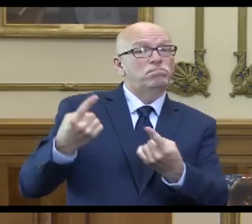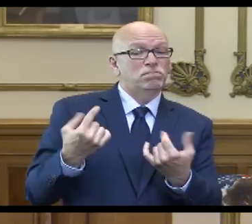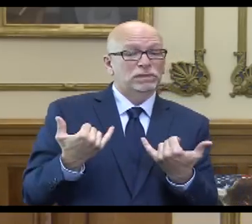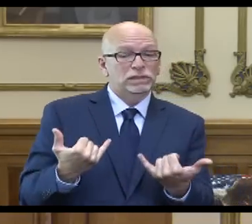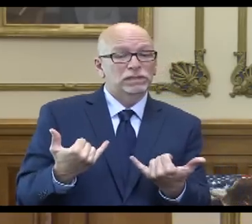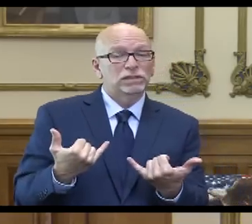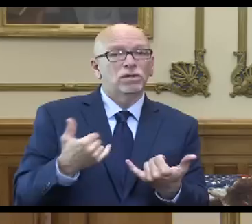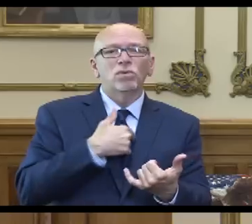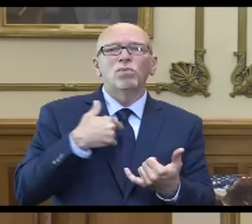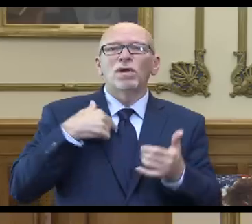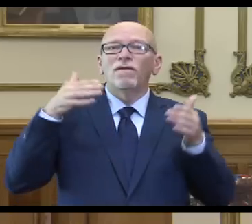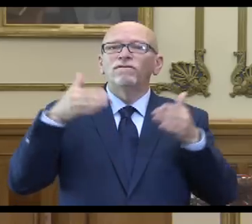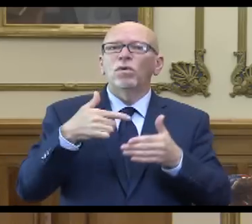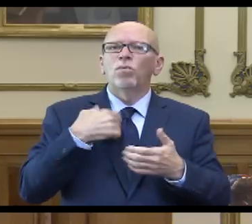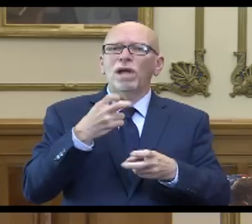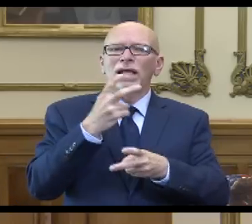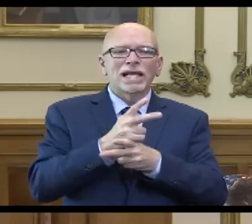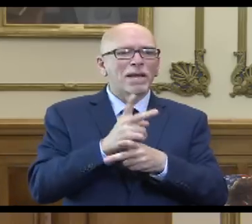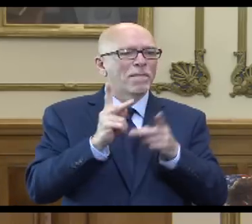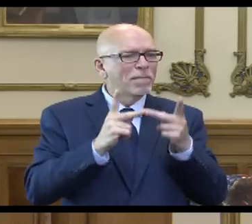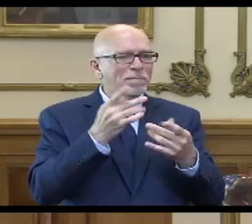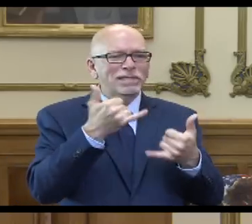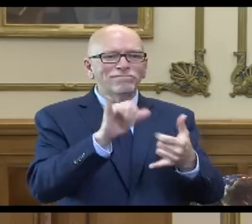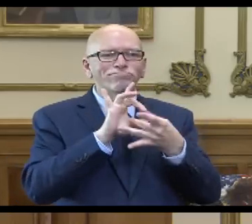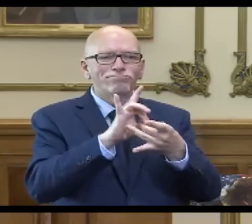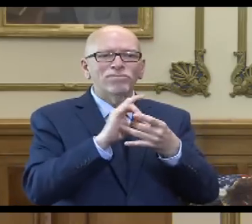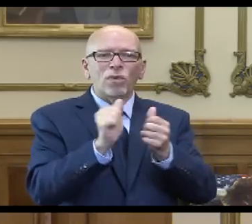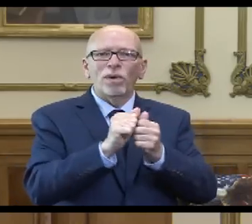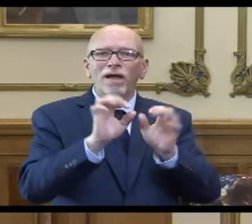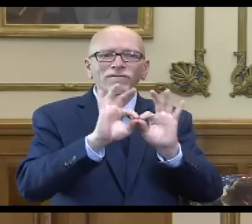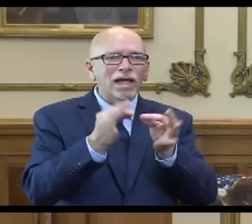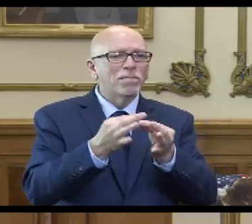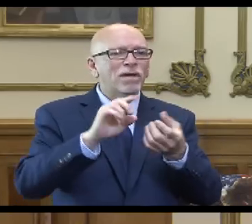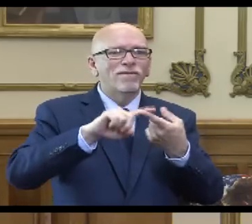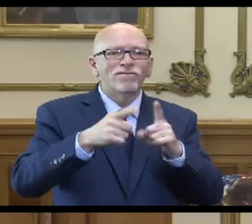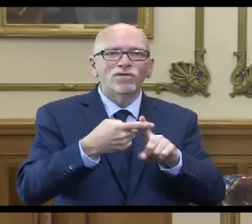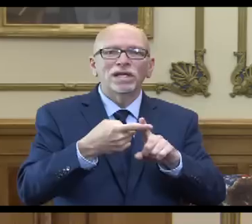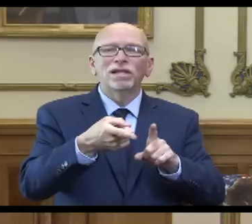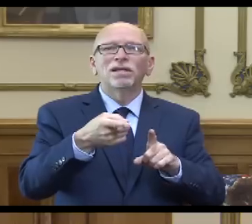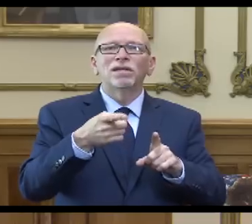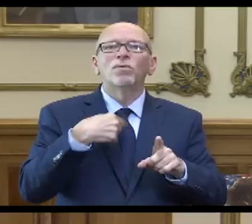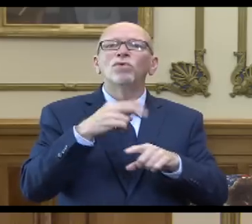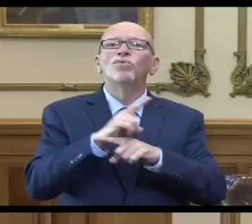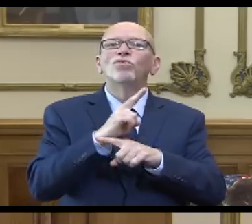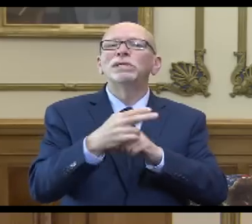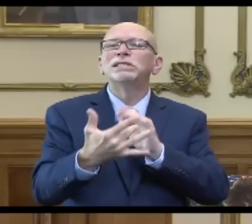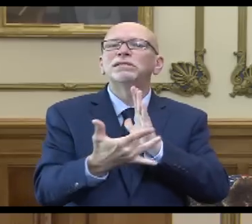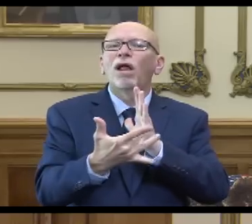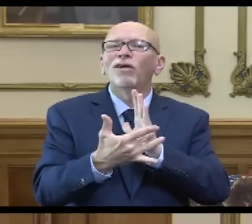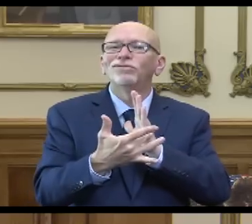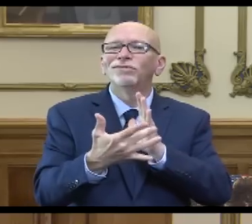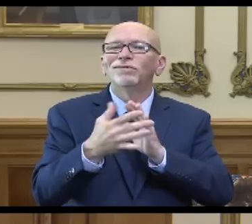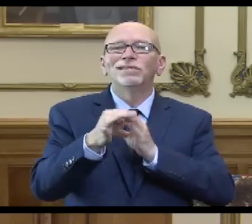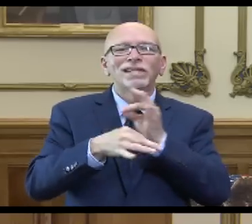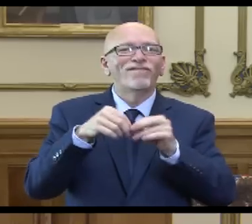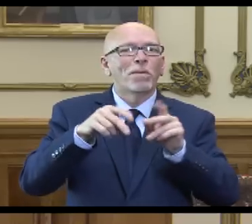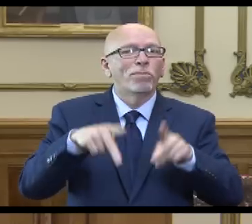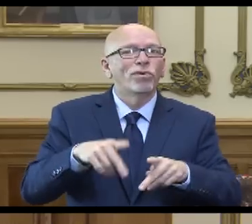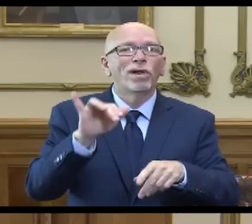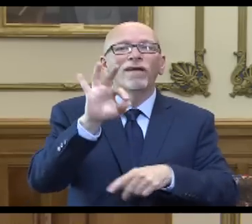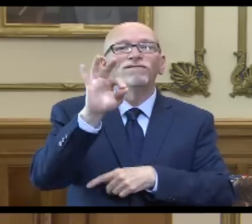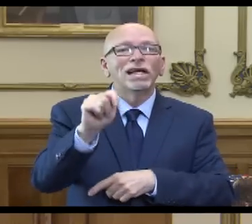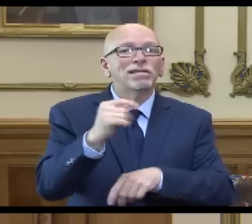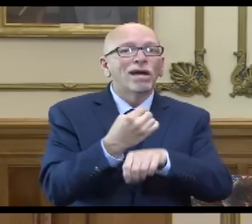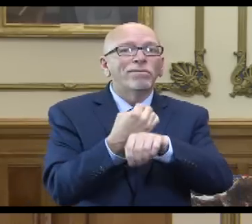on keeping individuals connected with their families and friends has really centered on the use of technology, whether that's FaceTime